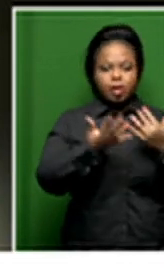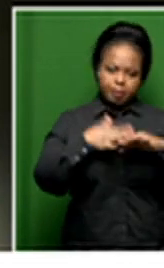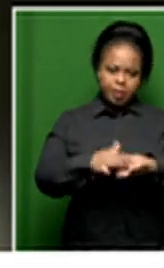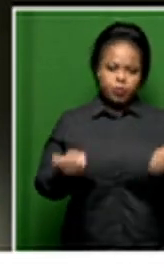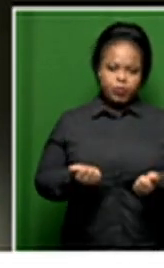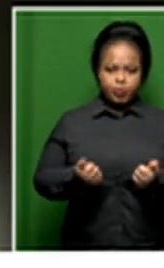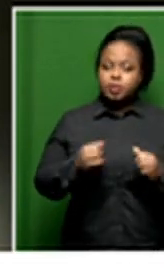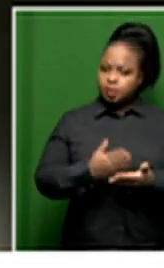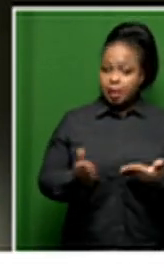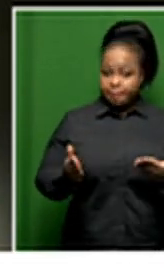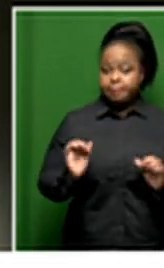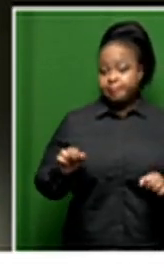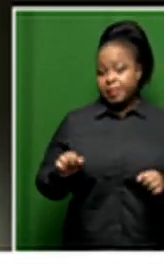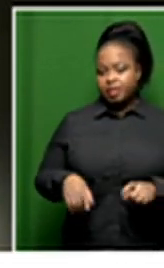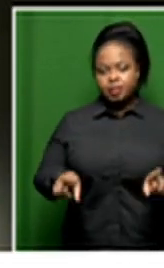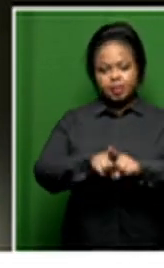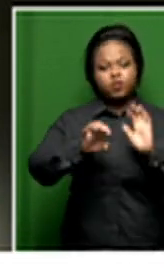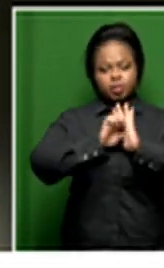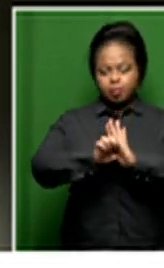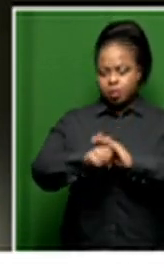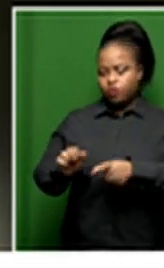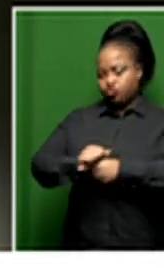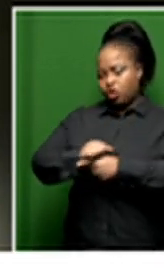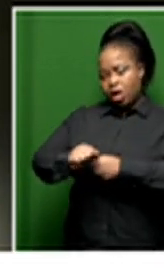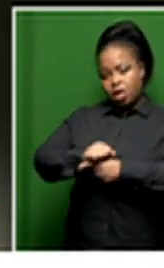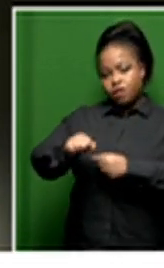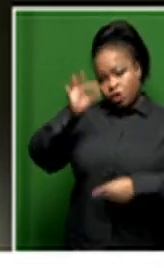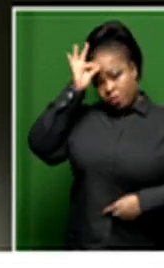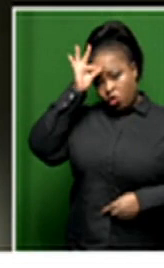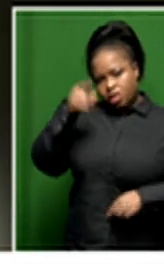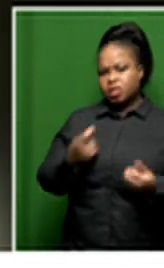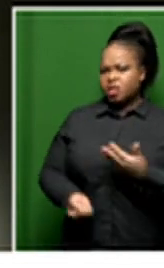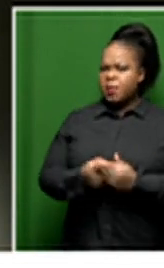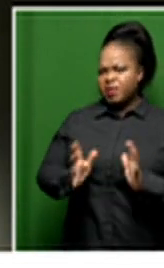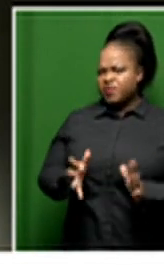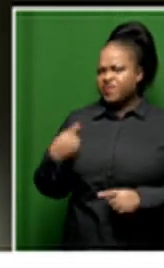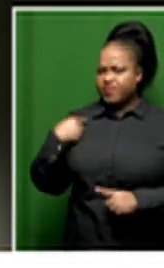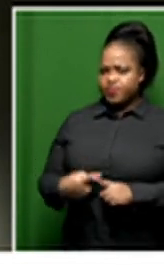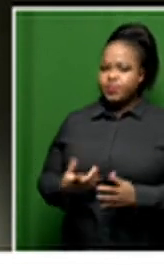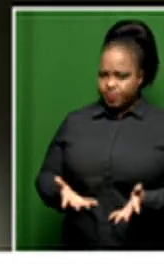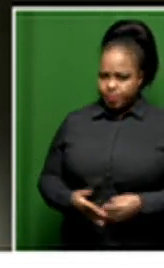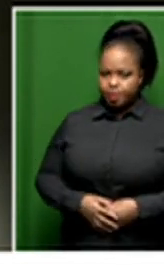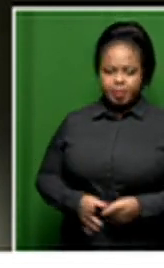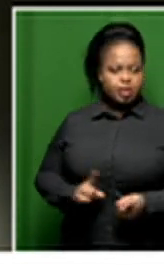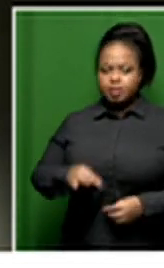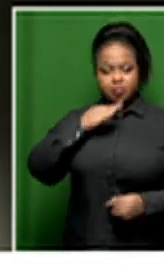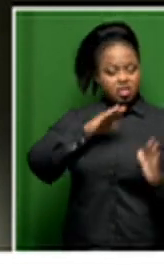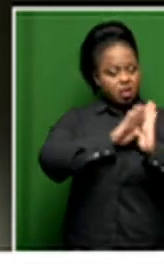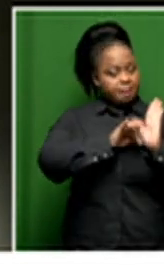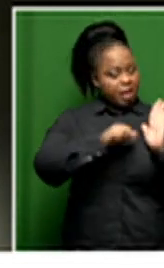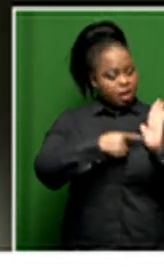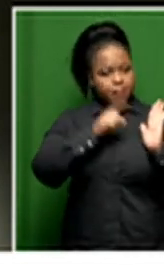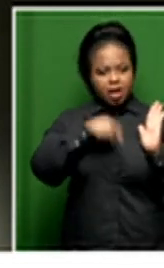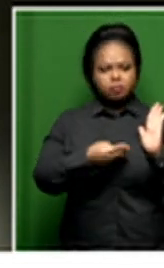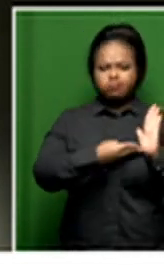implemented. So there is provision, for example, for training. That has been taking place. Obviously, more needs to take place. It doesn't need the bill for that to